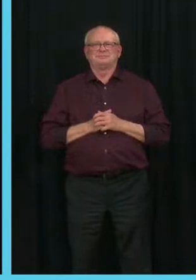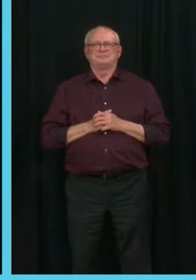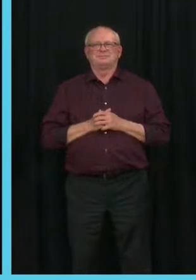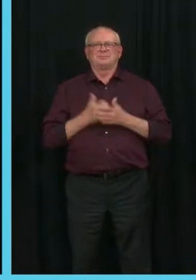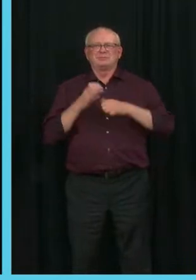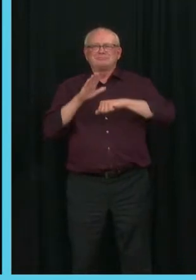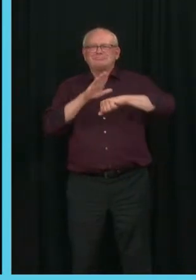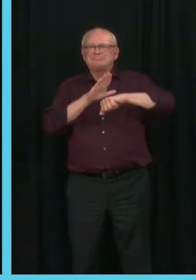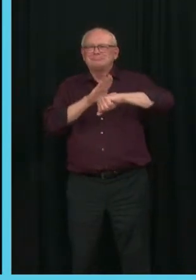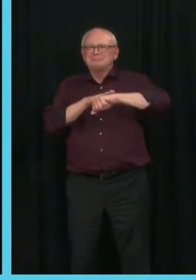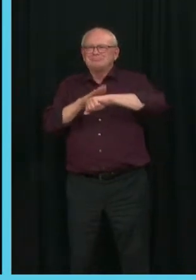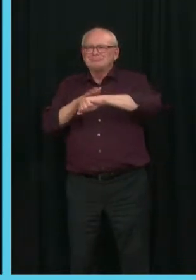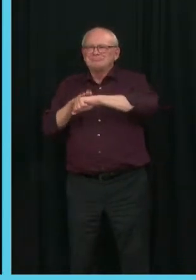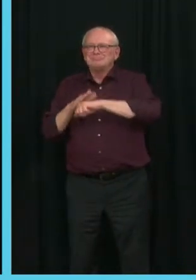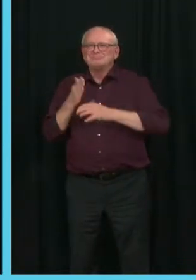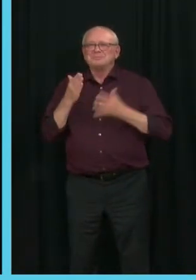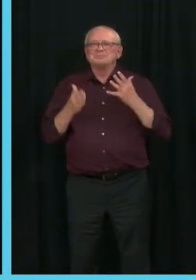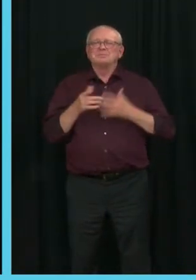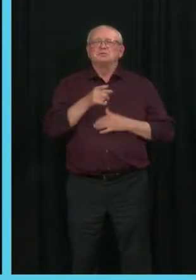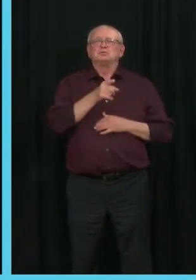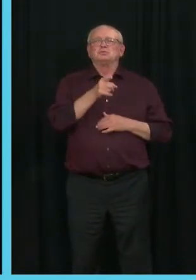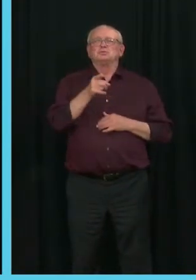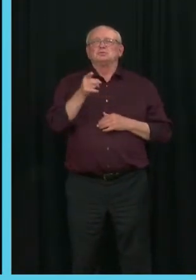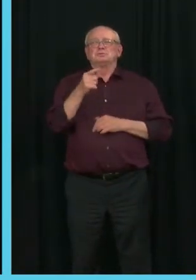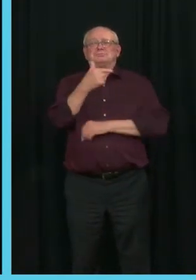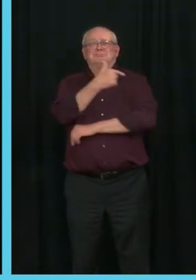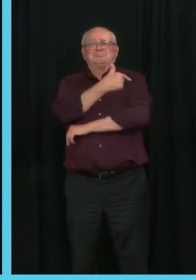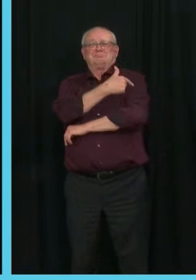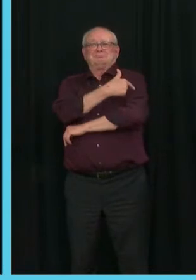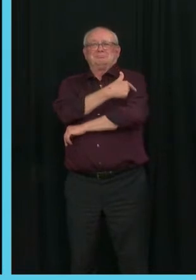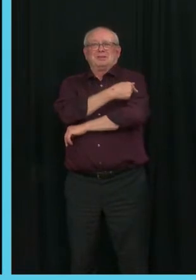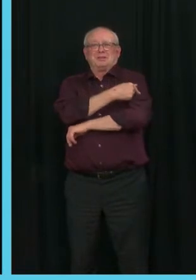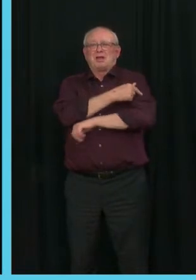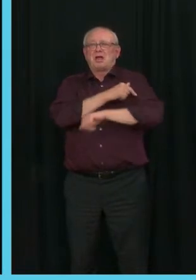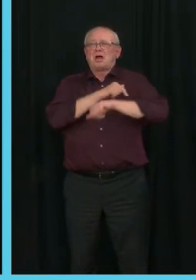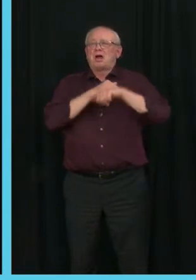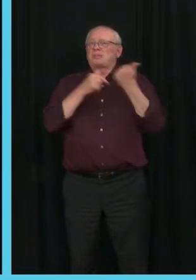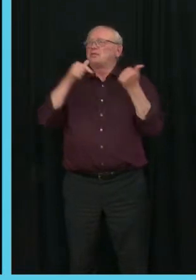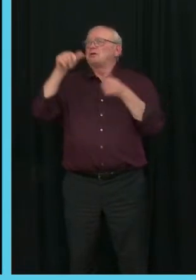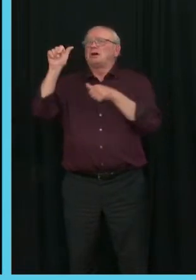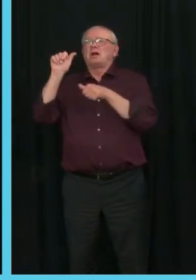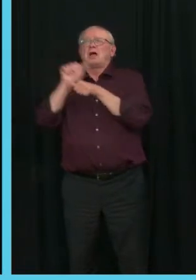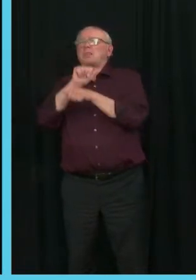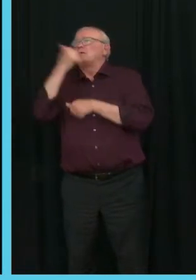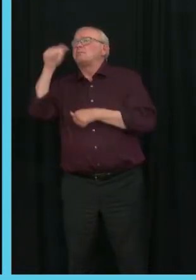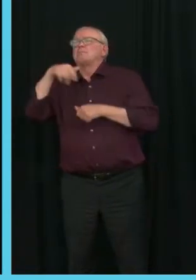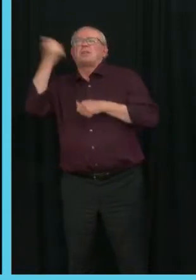their first dose outside of the province. We expect that there are thousands of